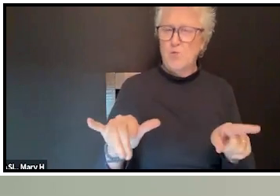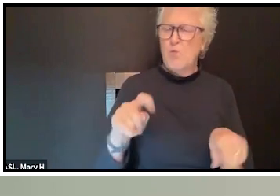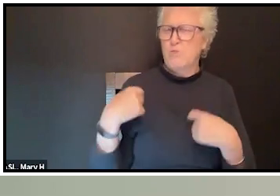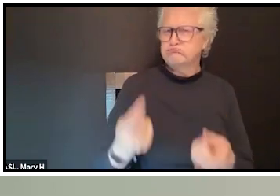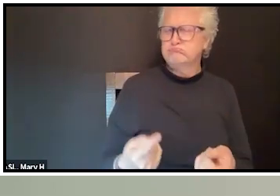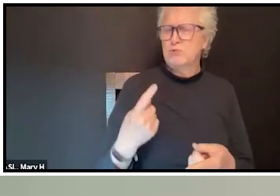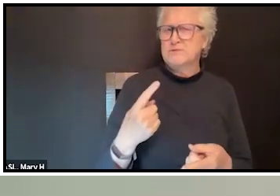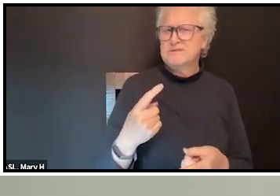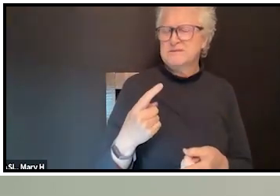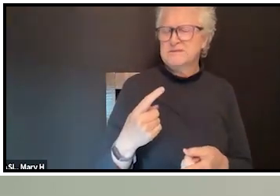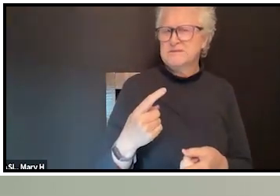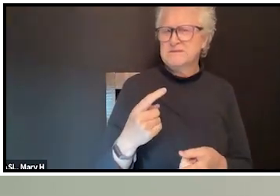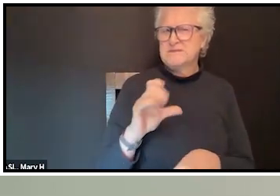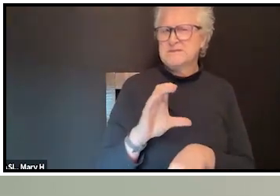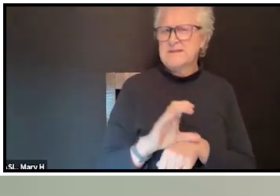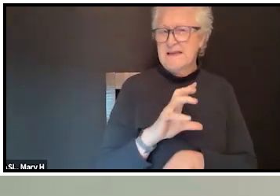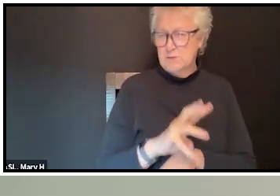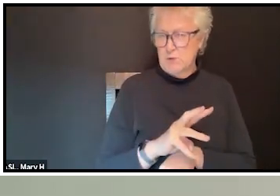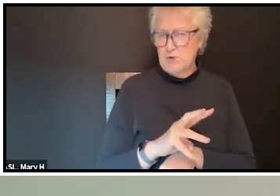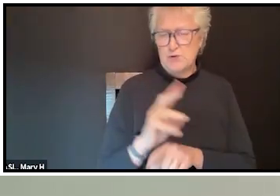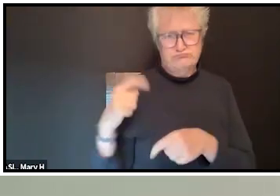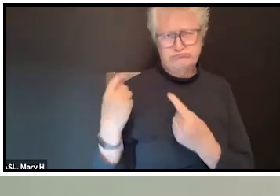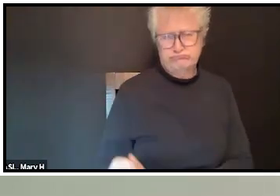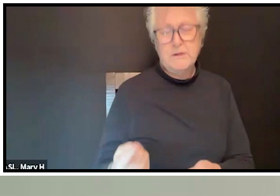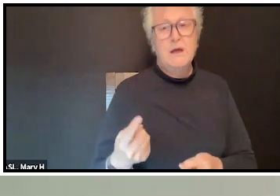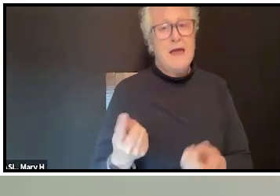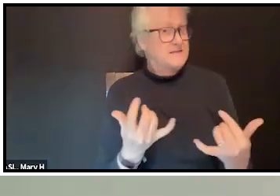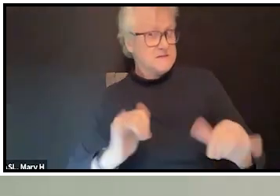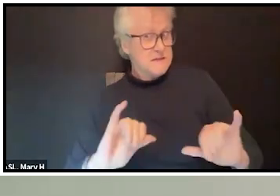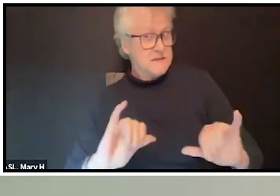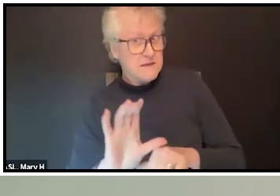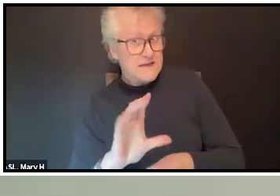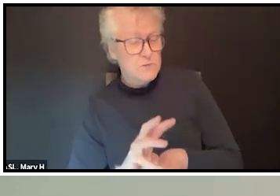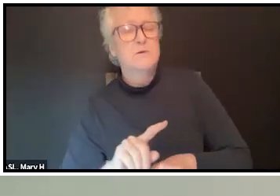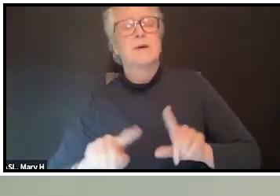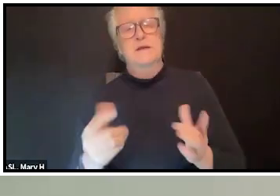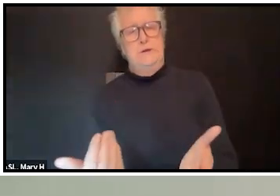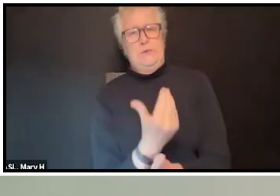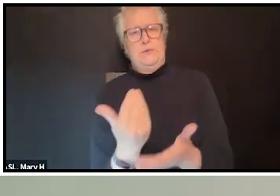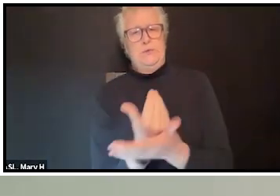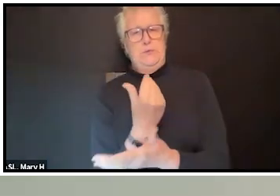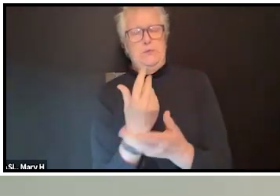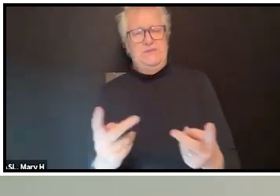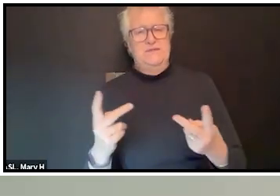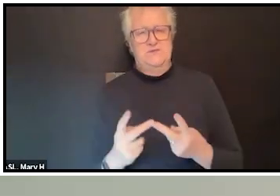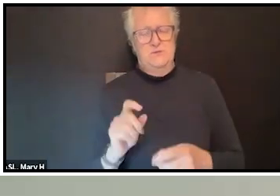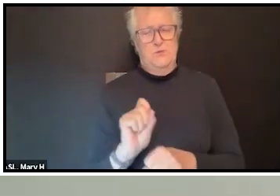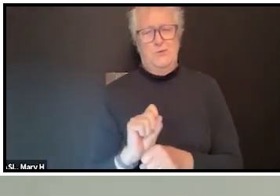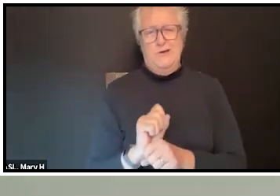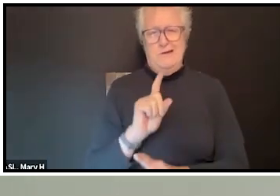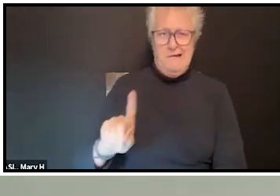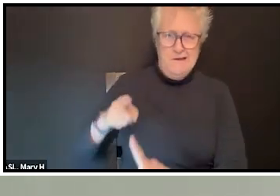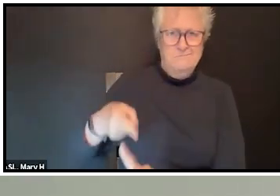as a social caseworker still, but into the eligibility unit. So she's just working on eligibility at this point in